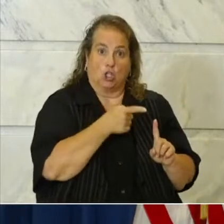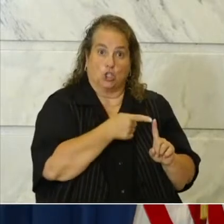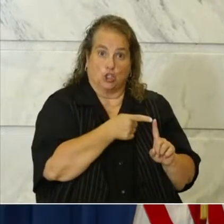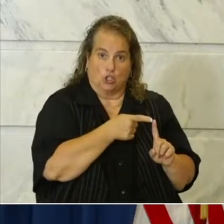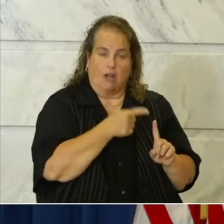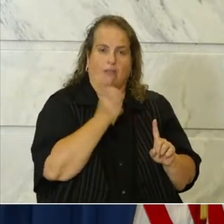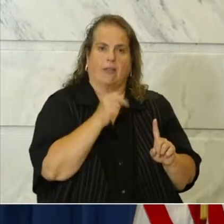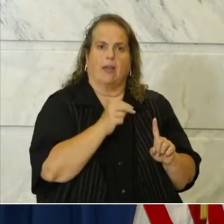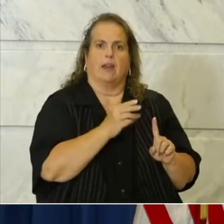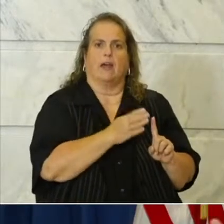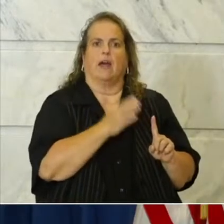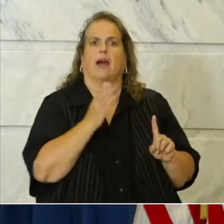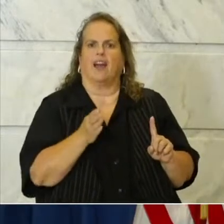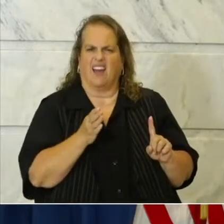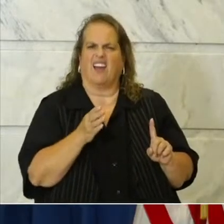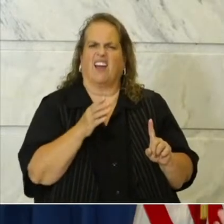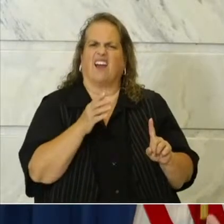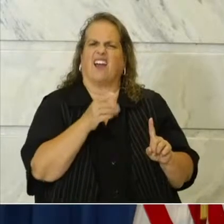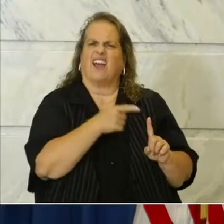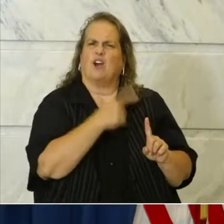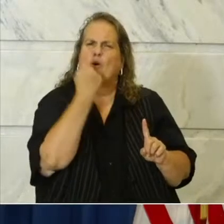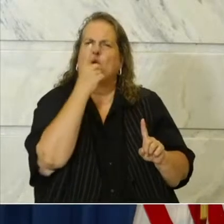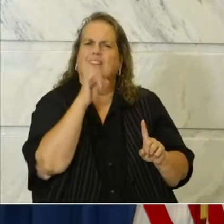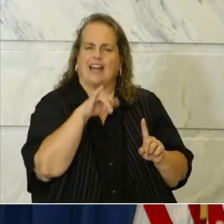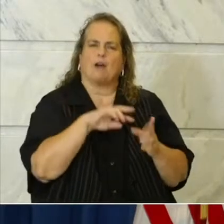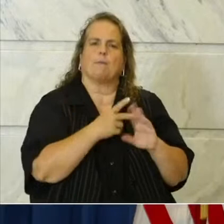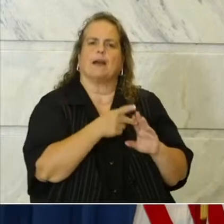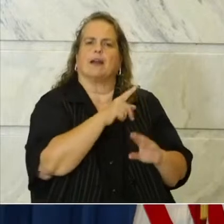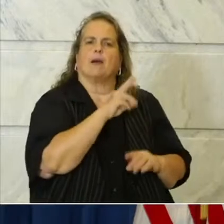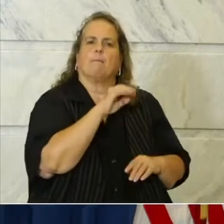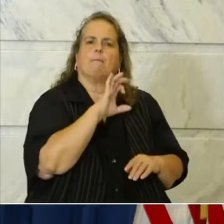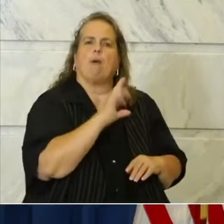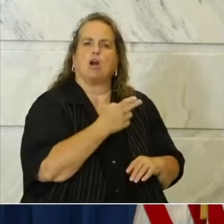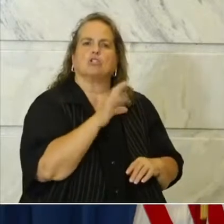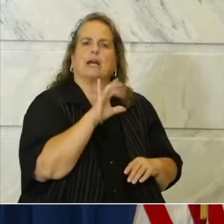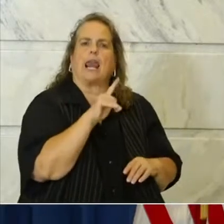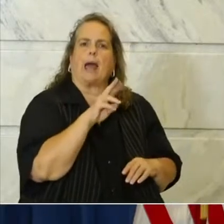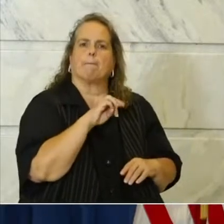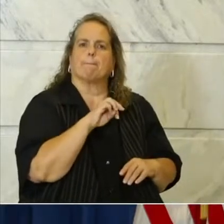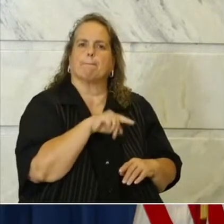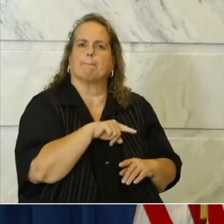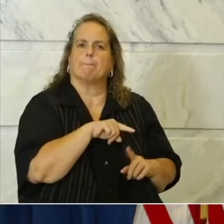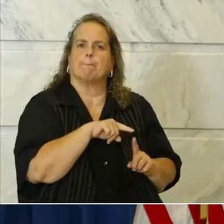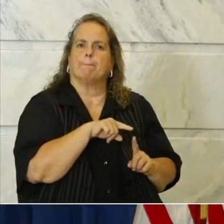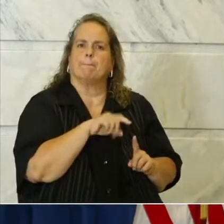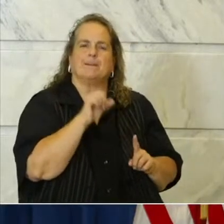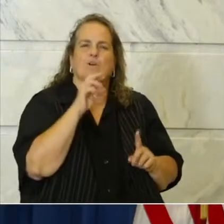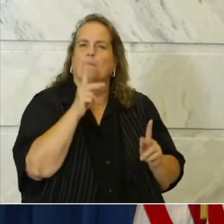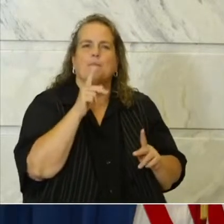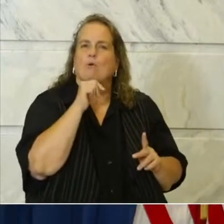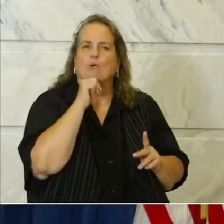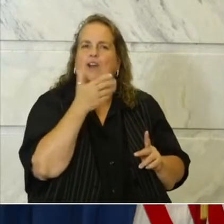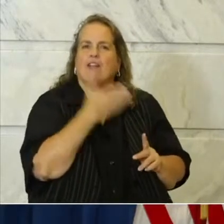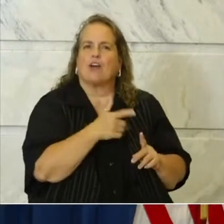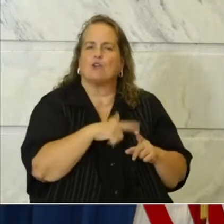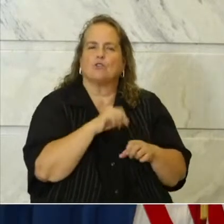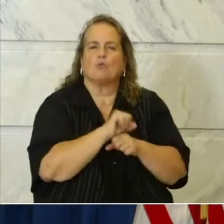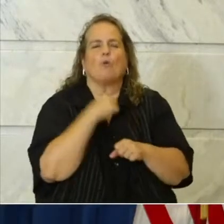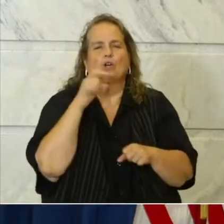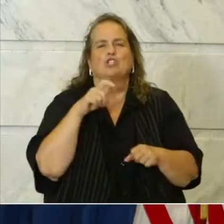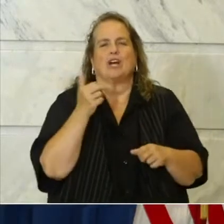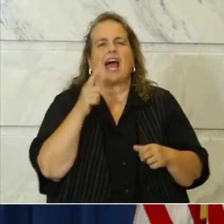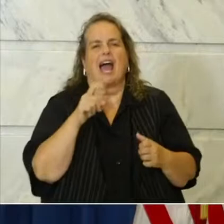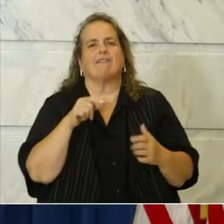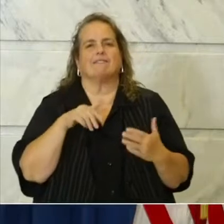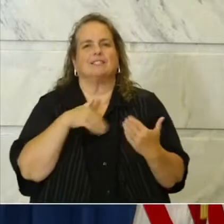claim, even though our folks didn't have it to actually work the claim until much later than that. And that's something that we should have addressed in our